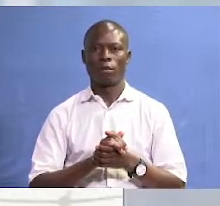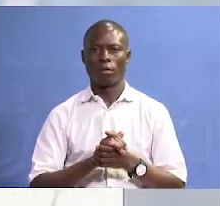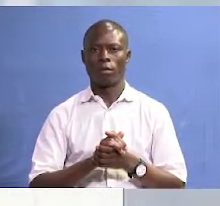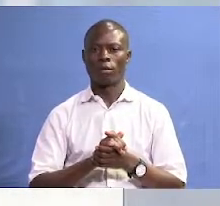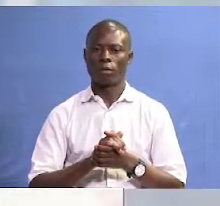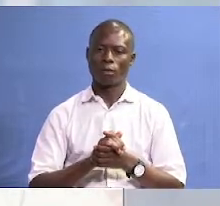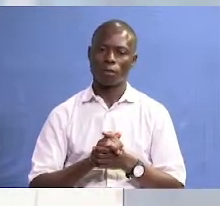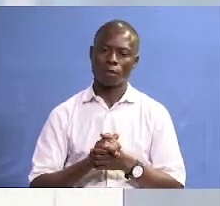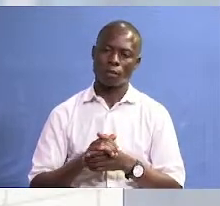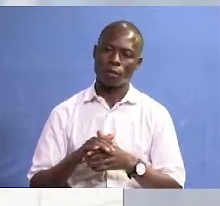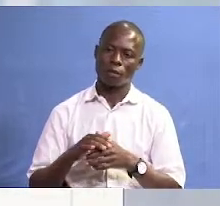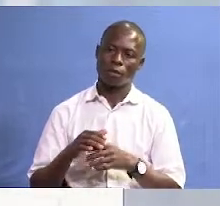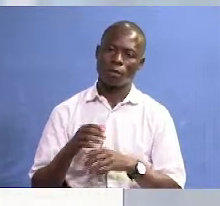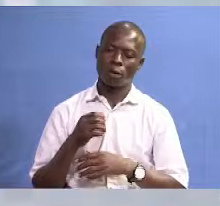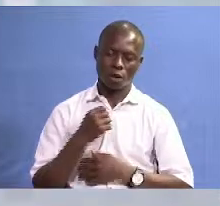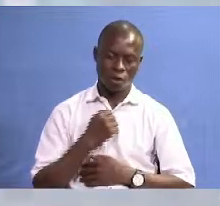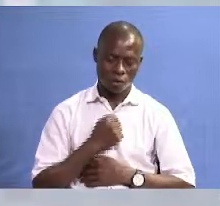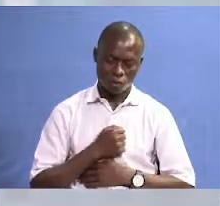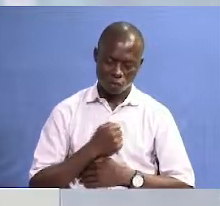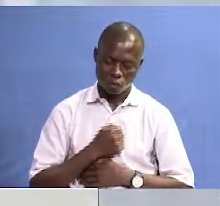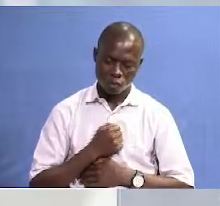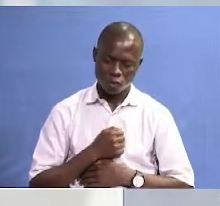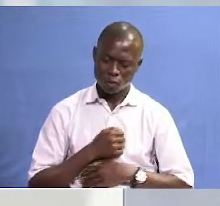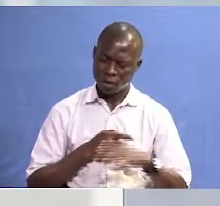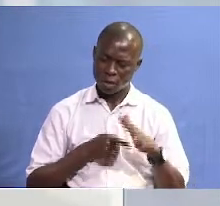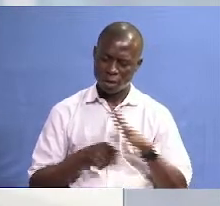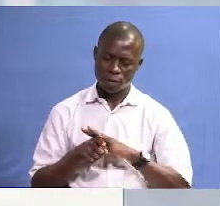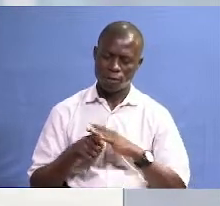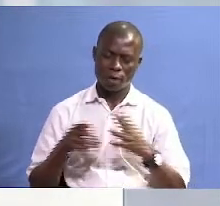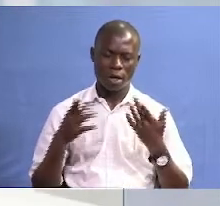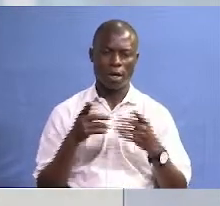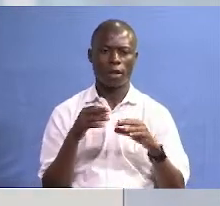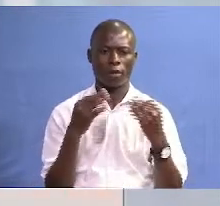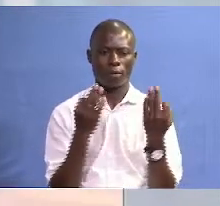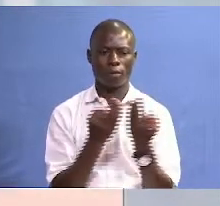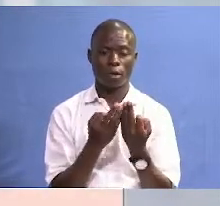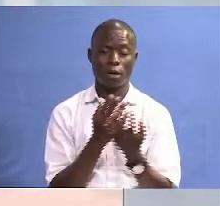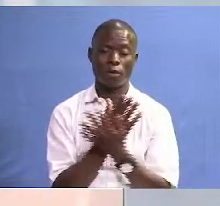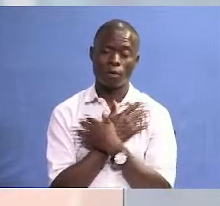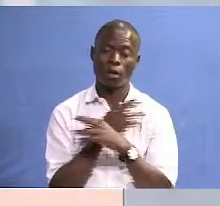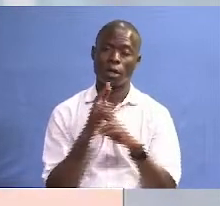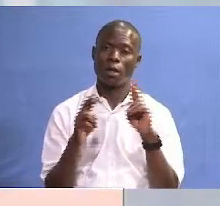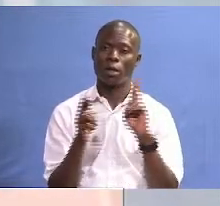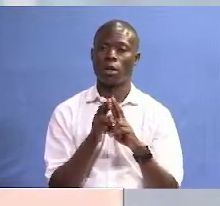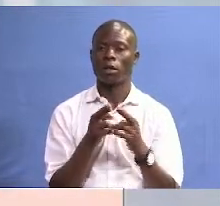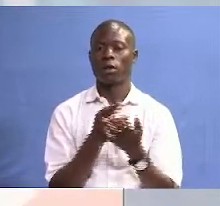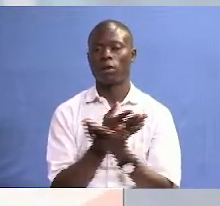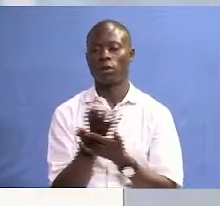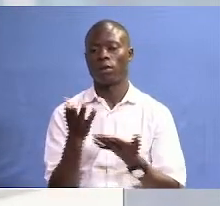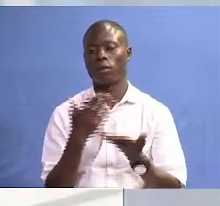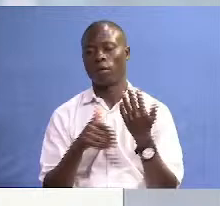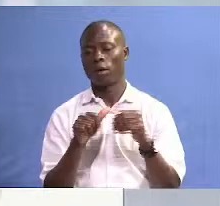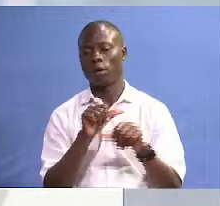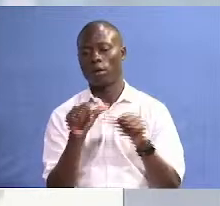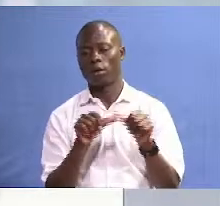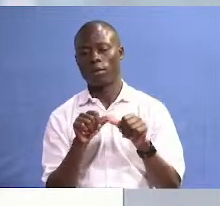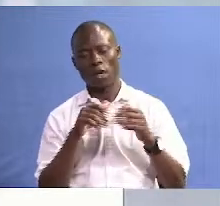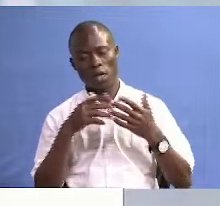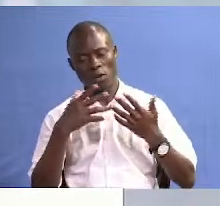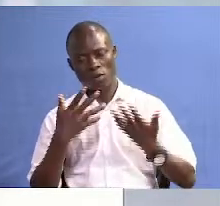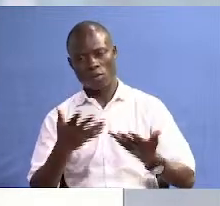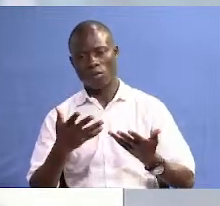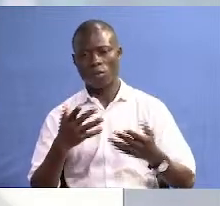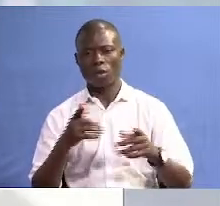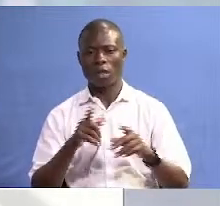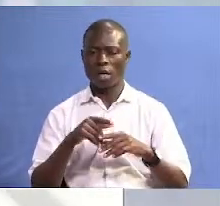And deep condolences have filled the air to the family, relative, friends, and the entire judicial fraternity,